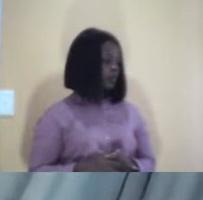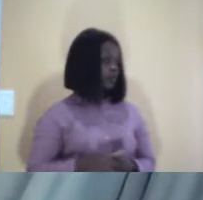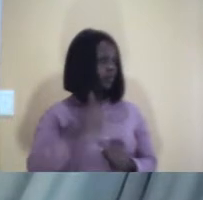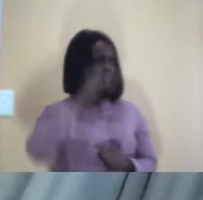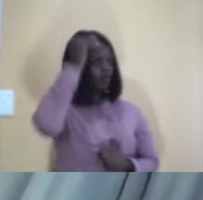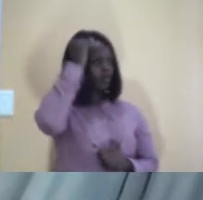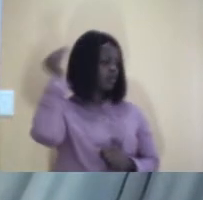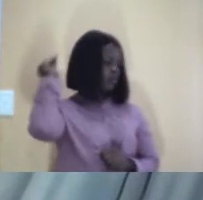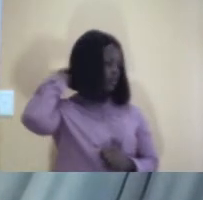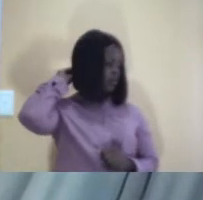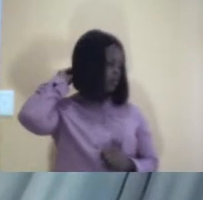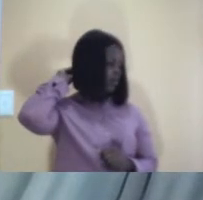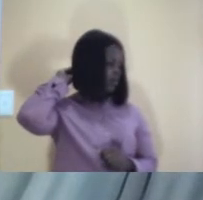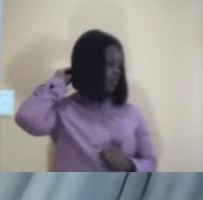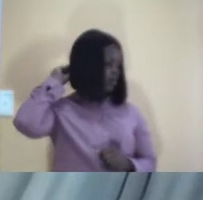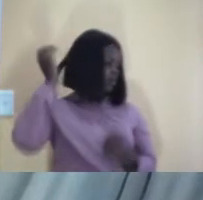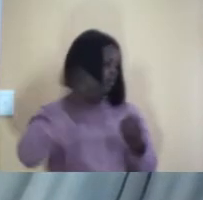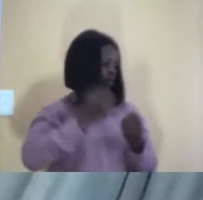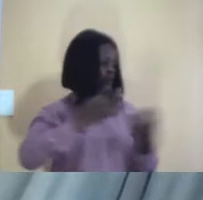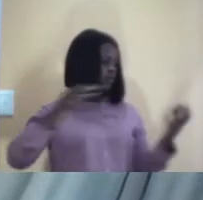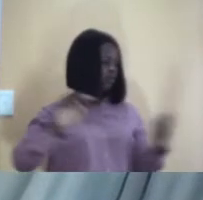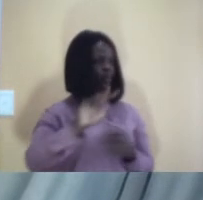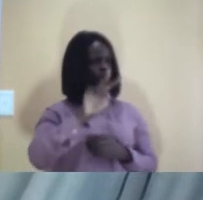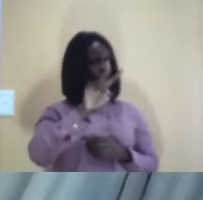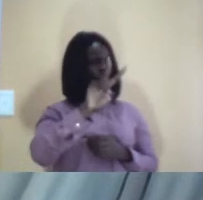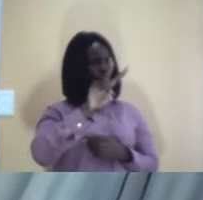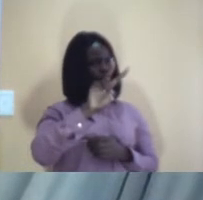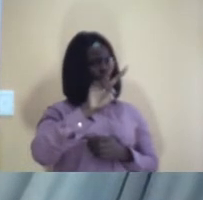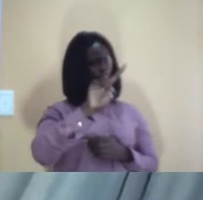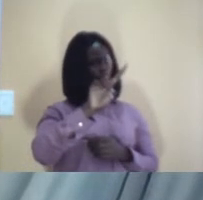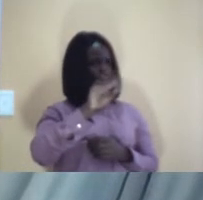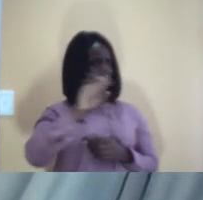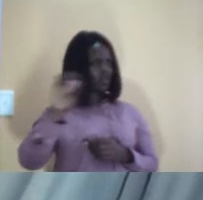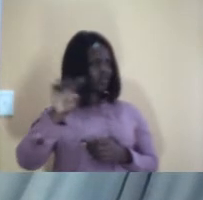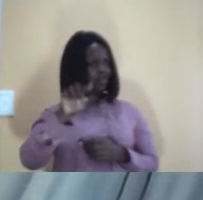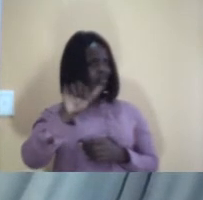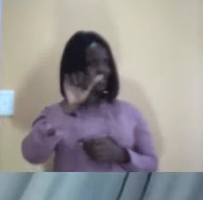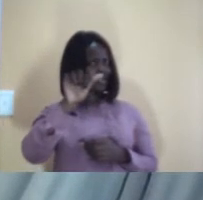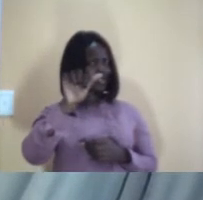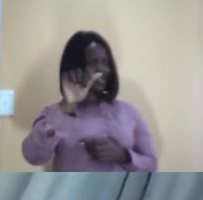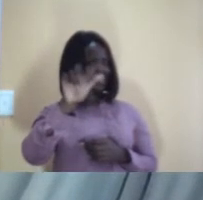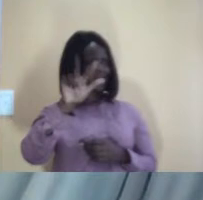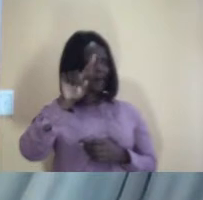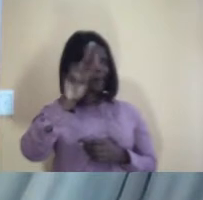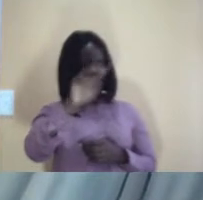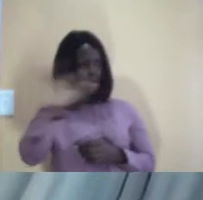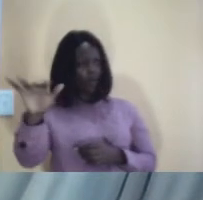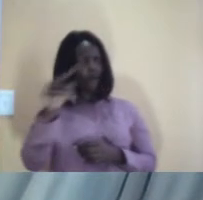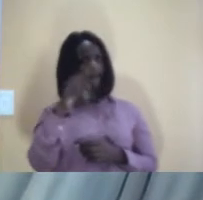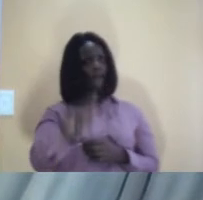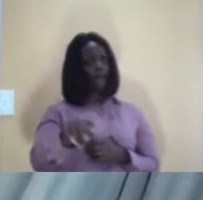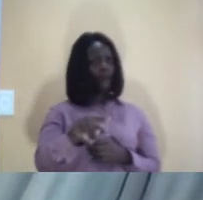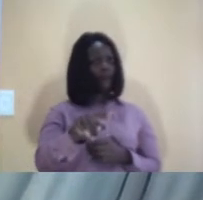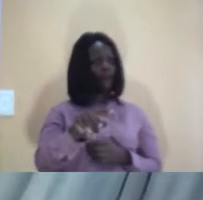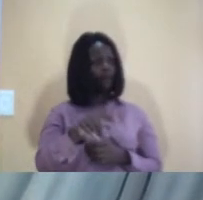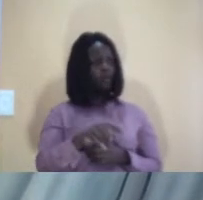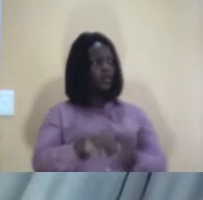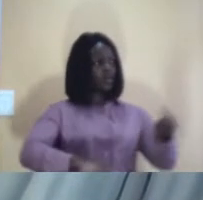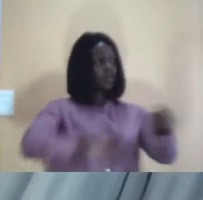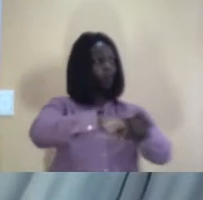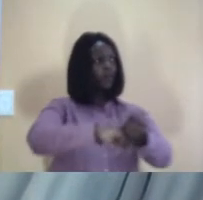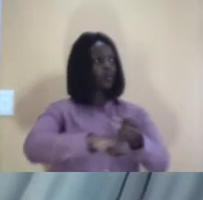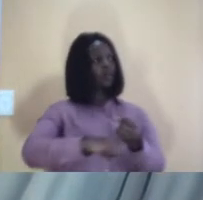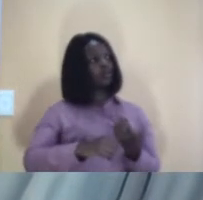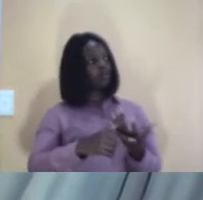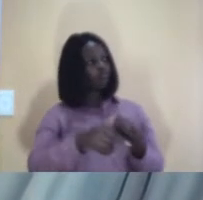amount of 206.4 million for comprehensive agriculture support program